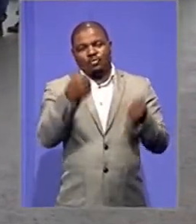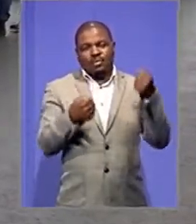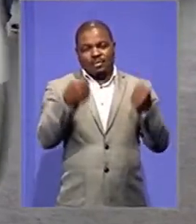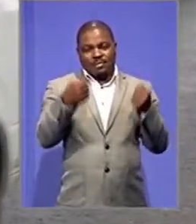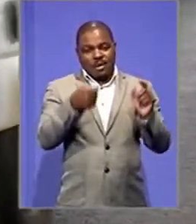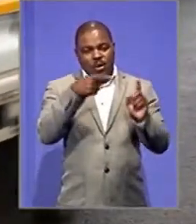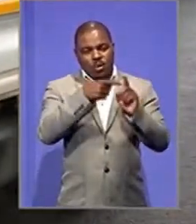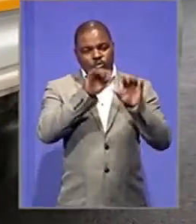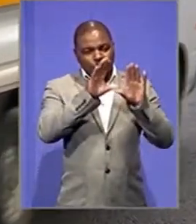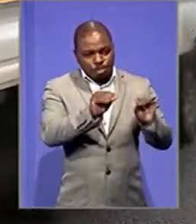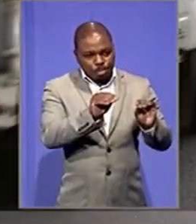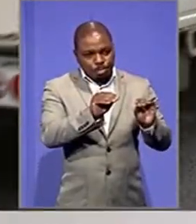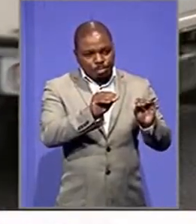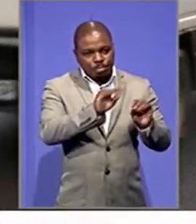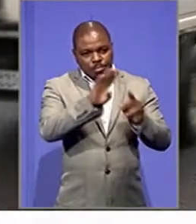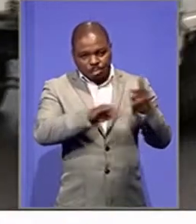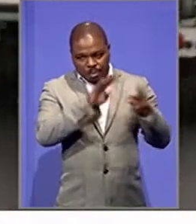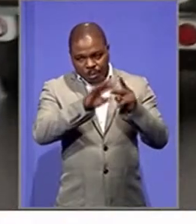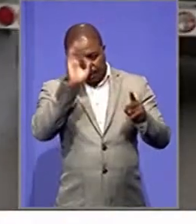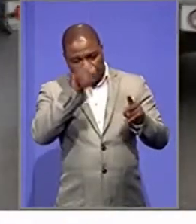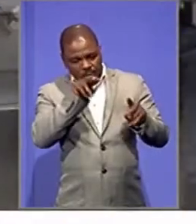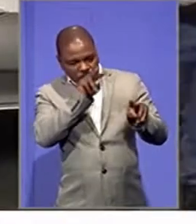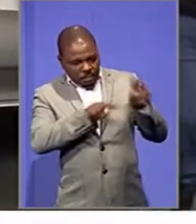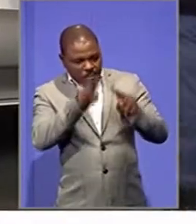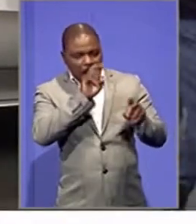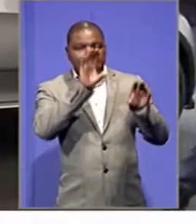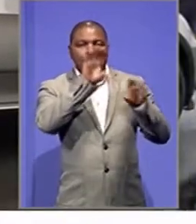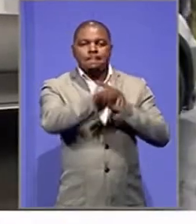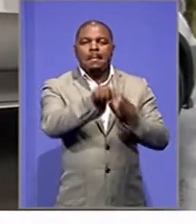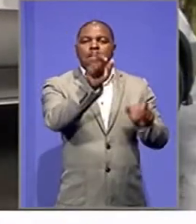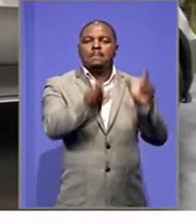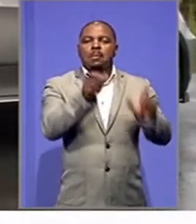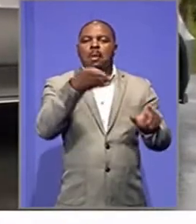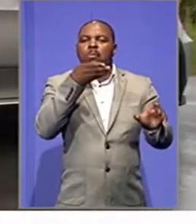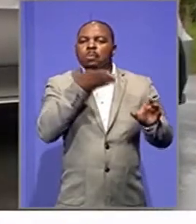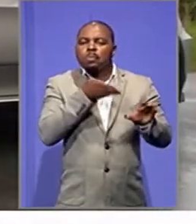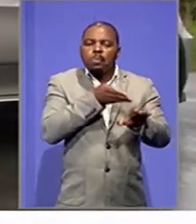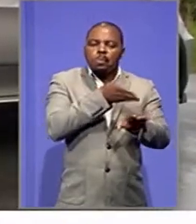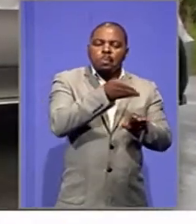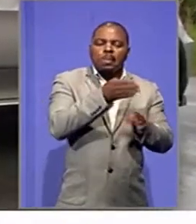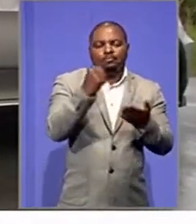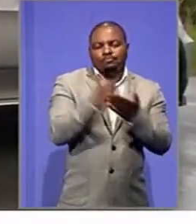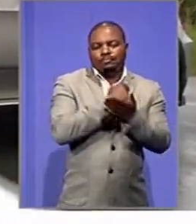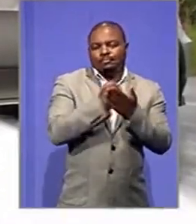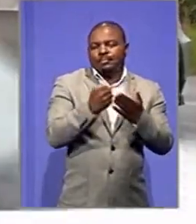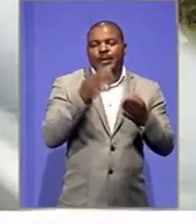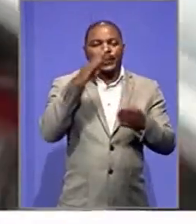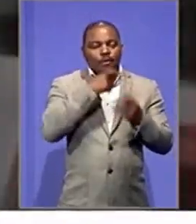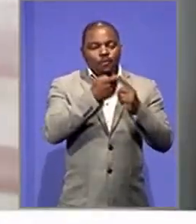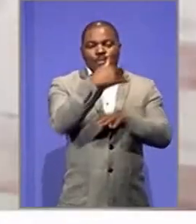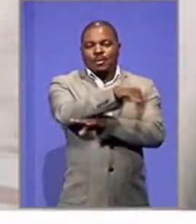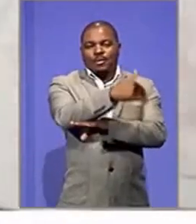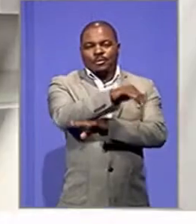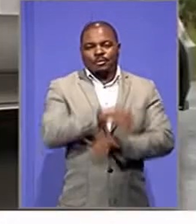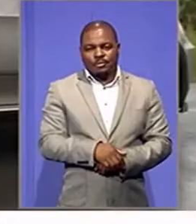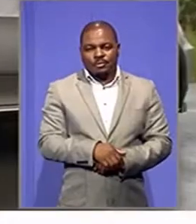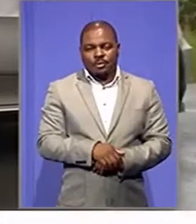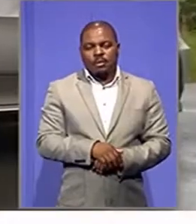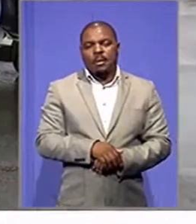thibelong ya mmila. Sepolesa se fumane melata e hlokang ditokomane tse dumelletsweng. Motlatsa mokomishenara wa sepolesa boemong